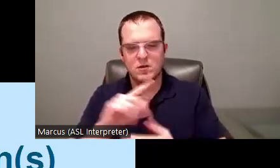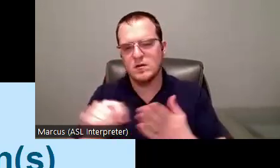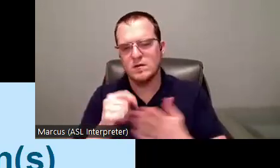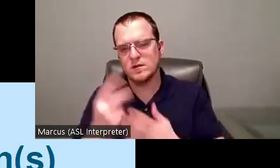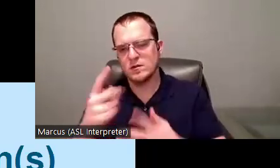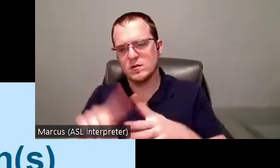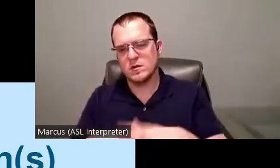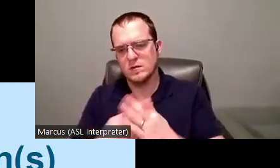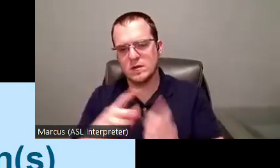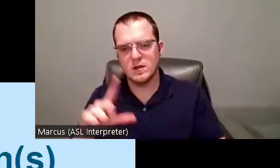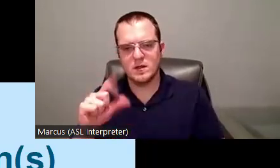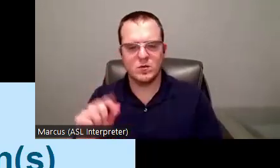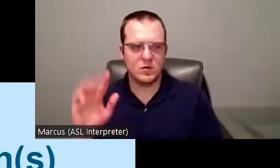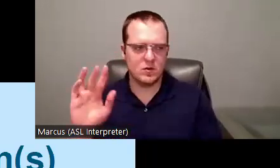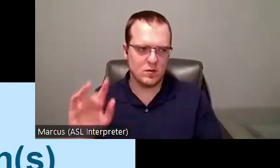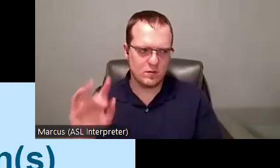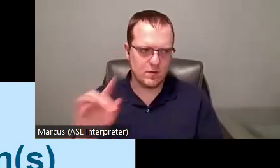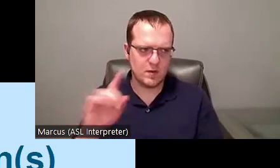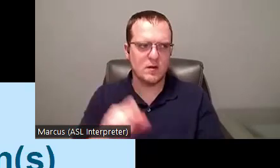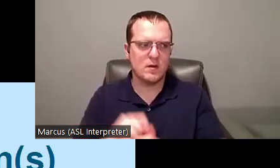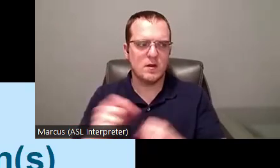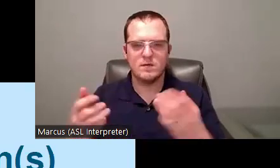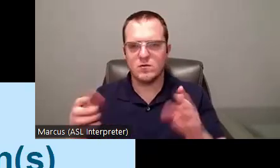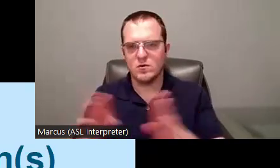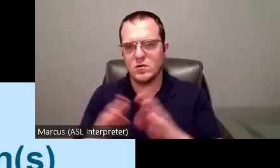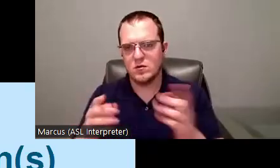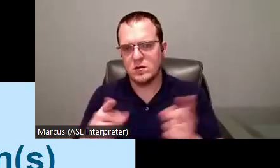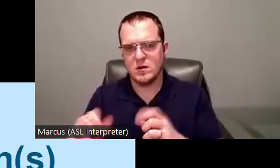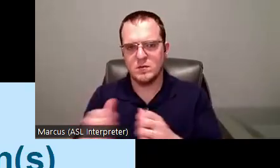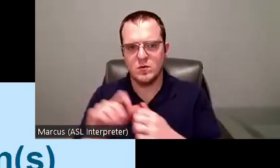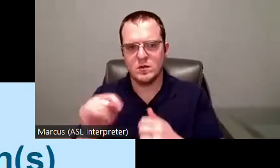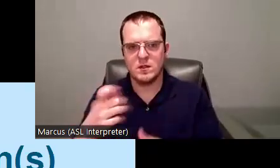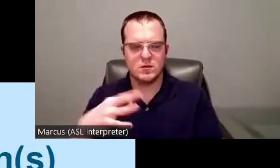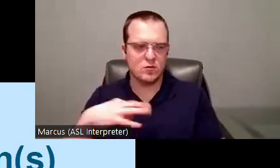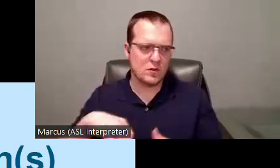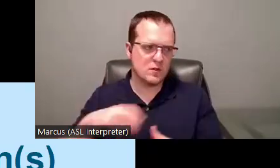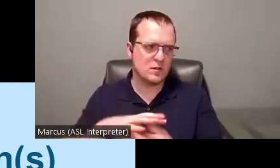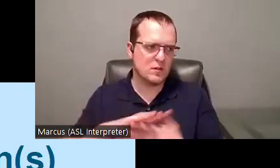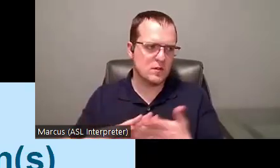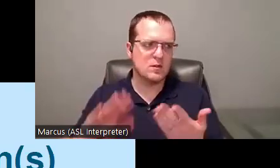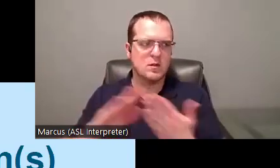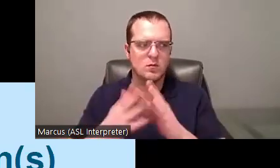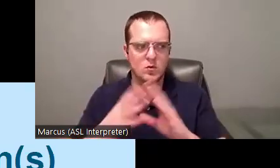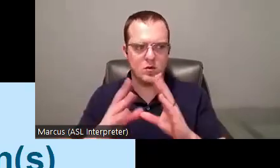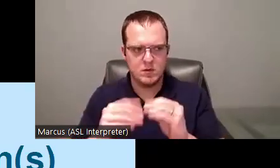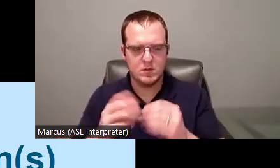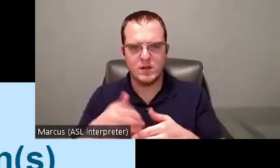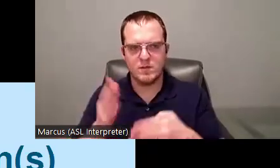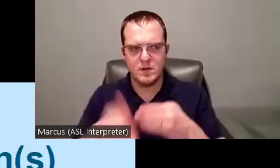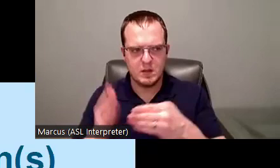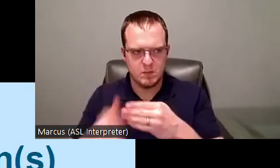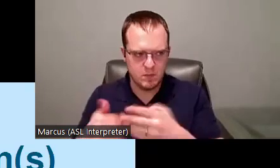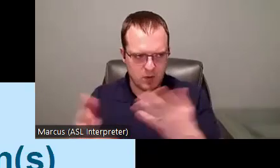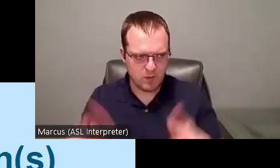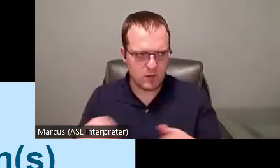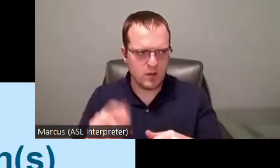in 2025 after all closing occurs with tax credits. All community meetings have been completed, and